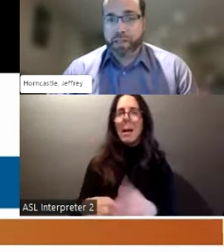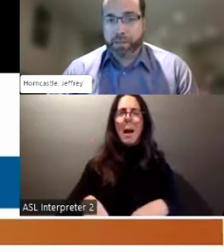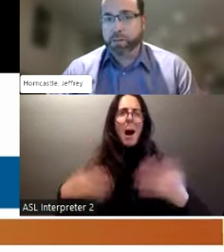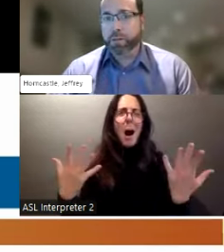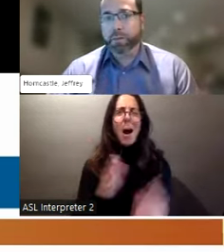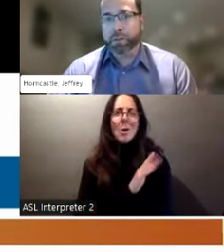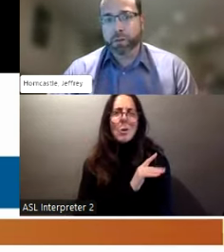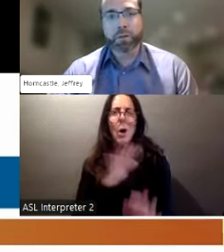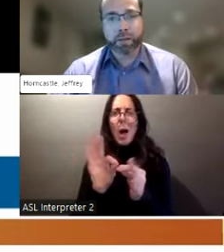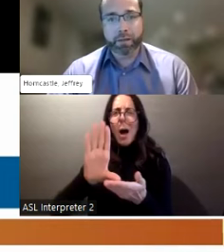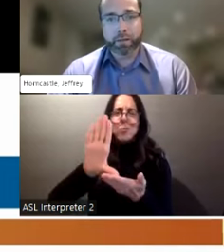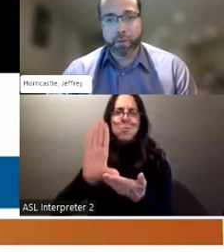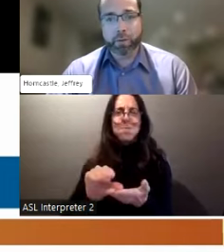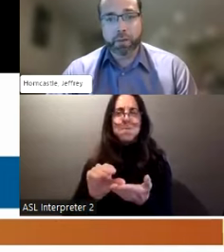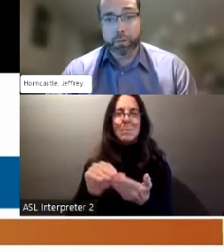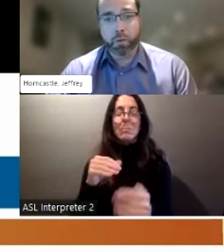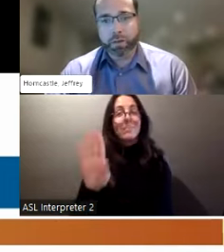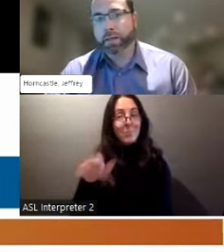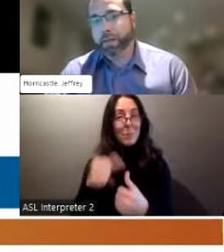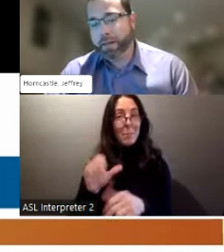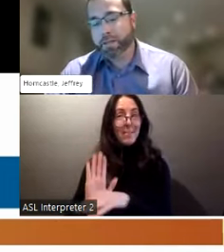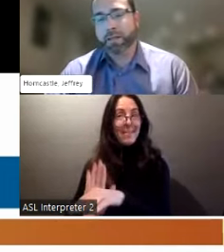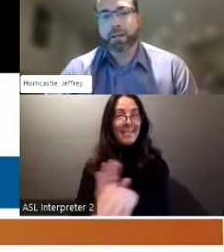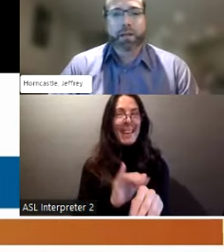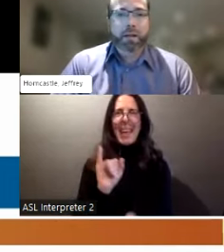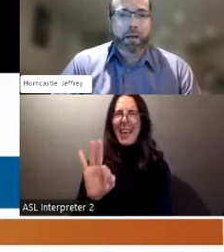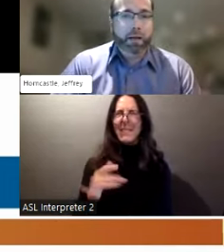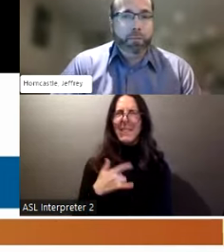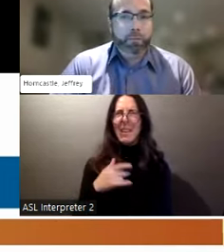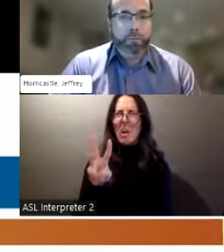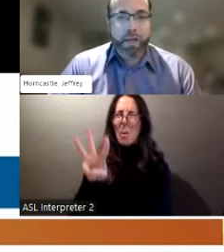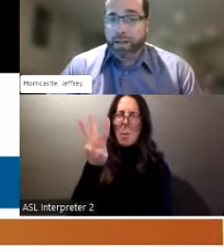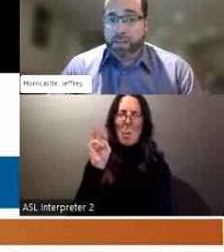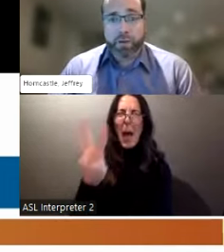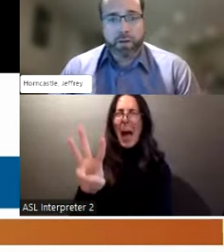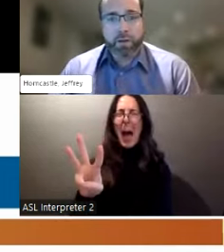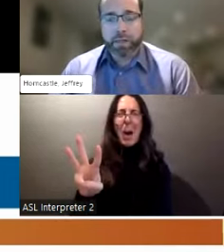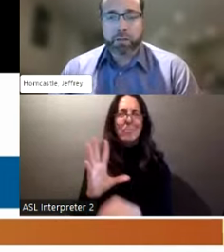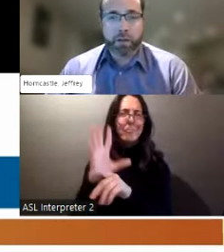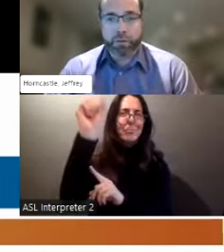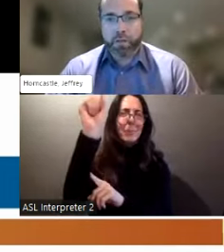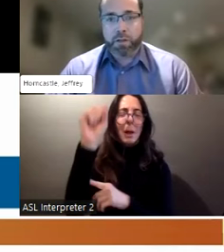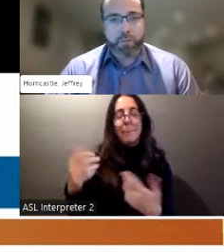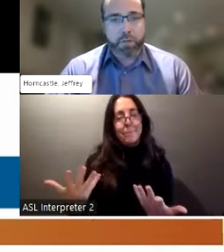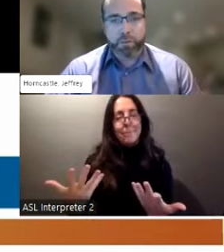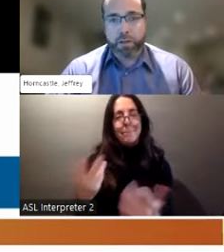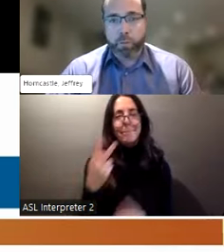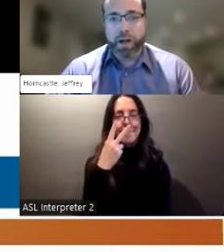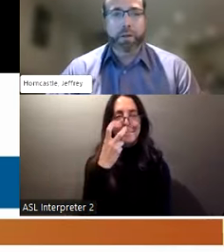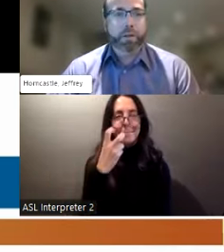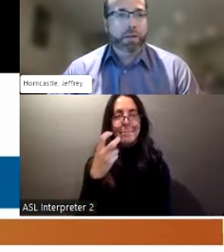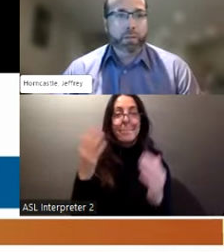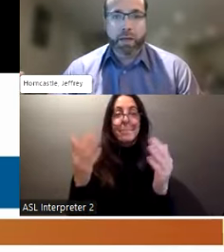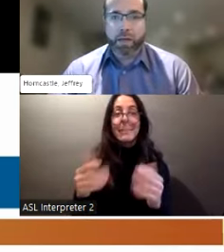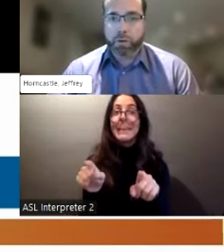if it seems too good to be true, then, you know, it more than likely is. Ads even on the internet, if you're surfing the